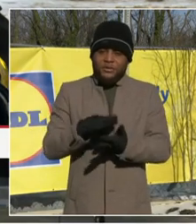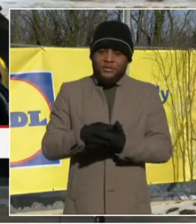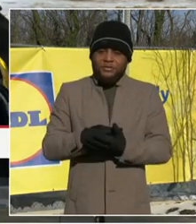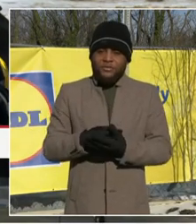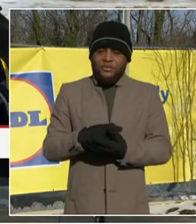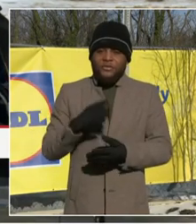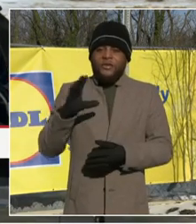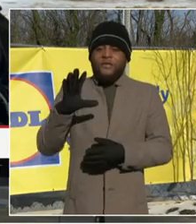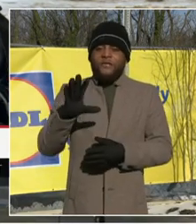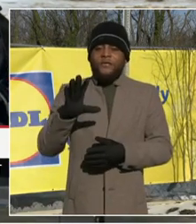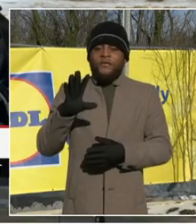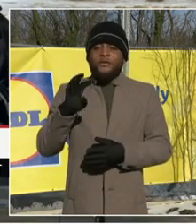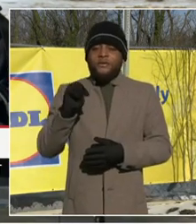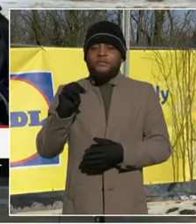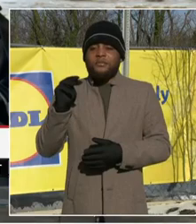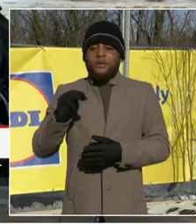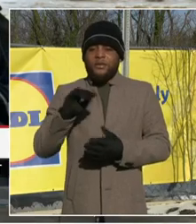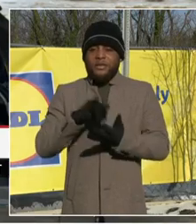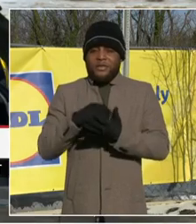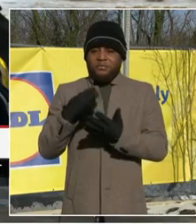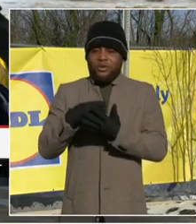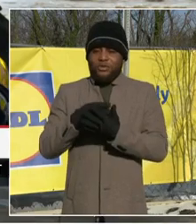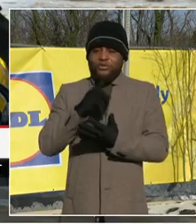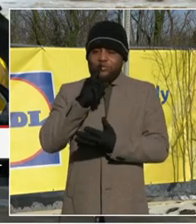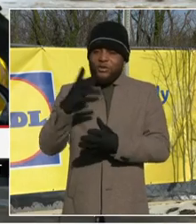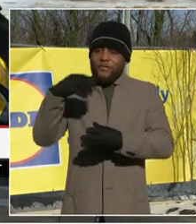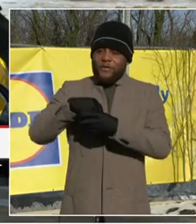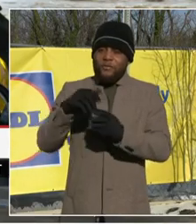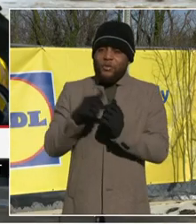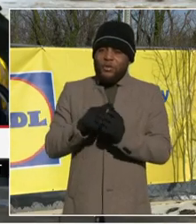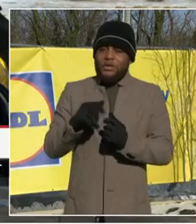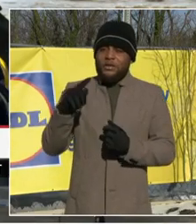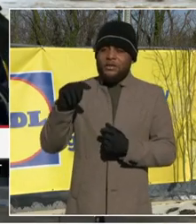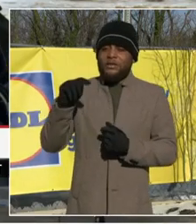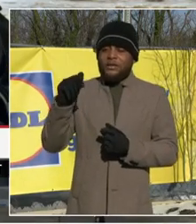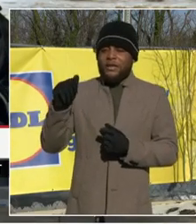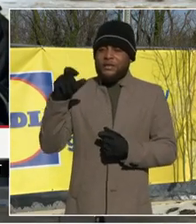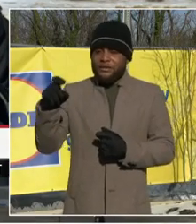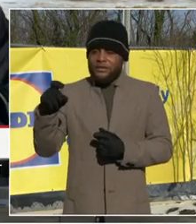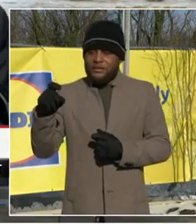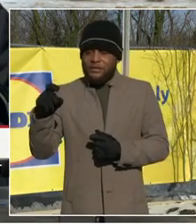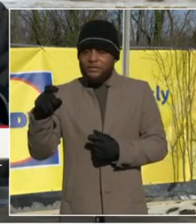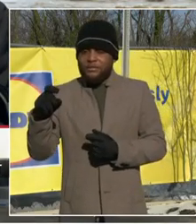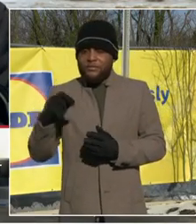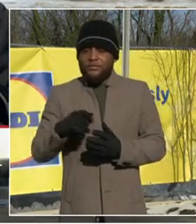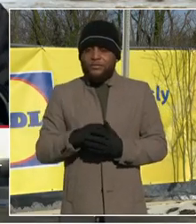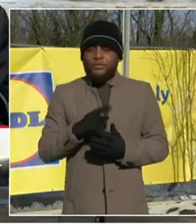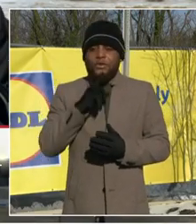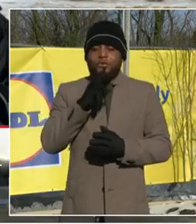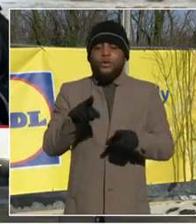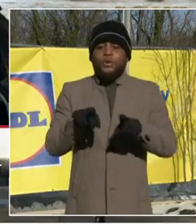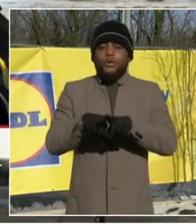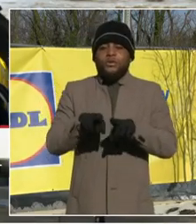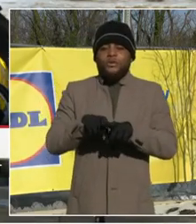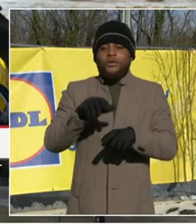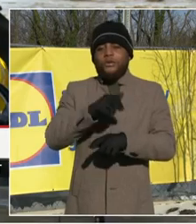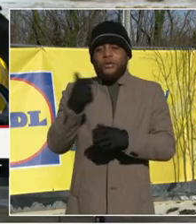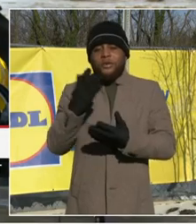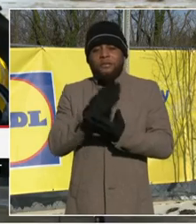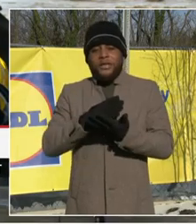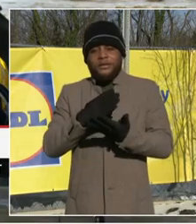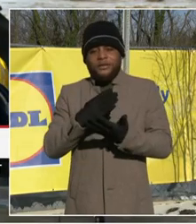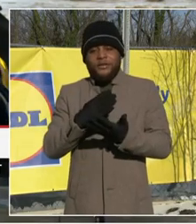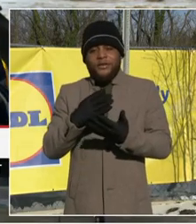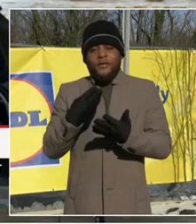the tax increment financing, and then there's other grants and other dollars that the district invested as well. We're also excited